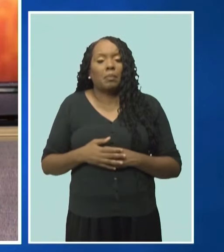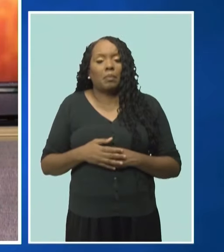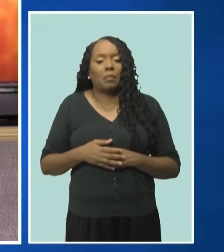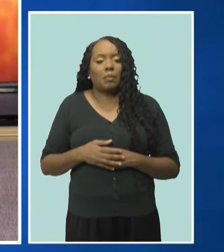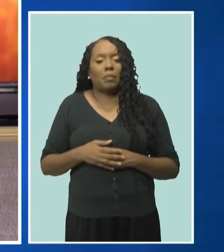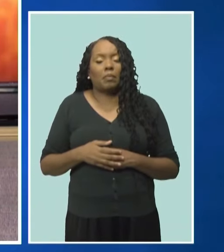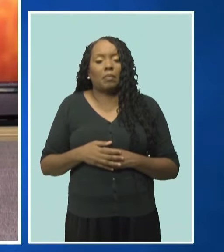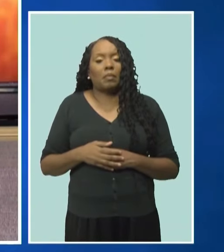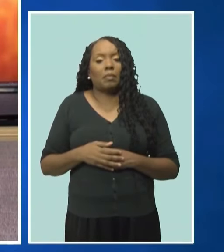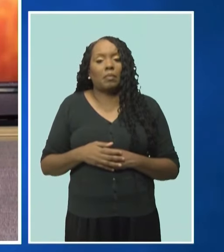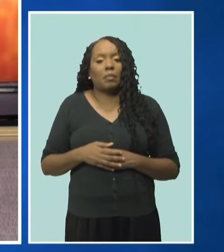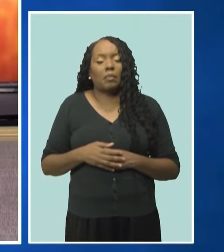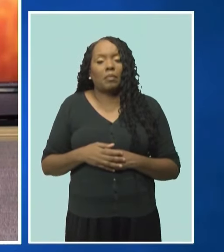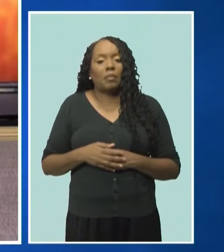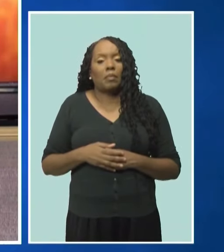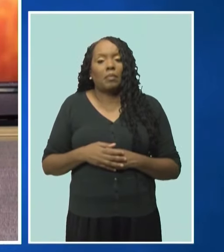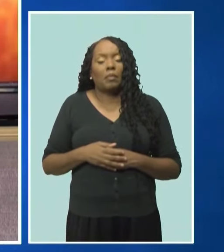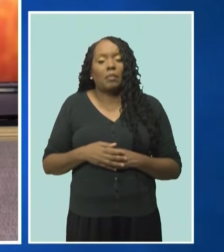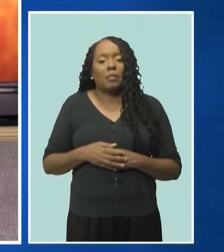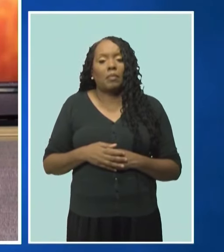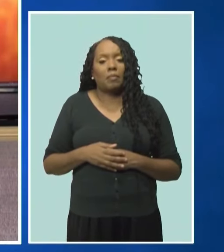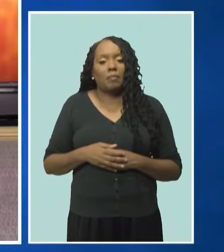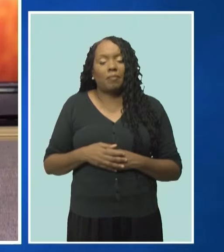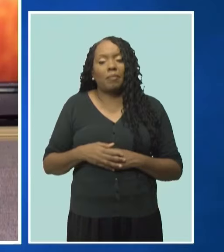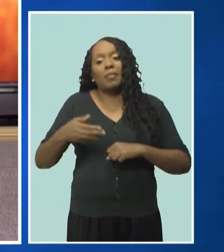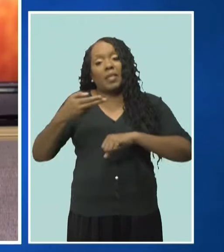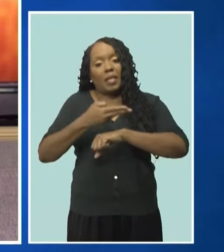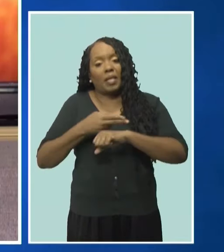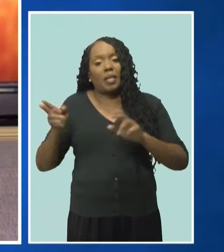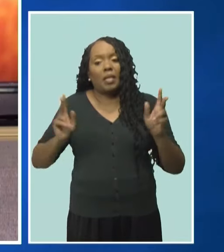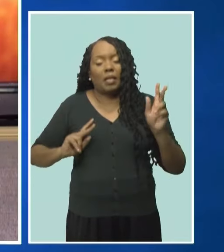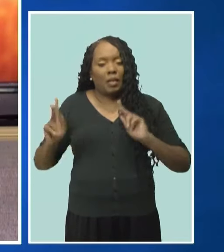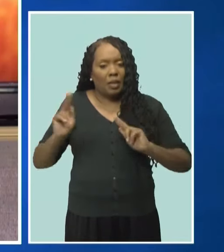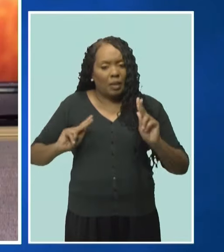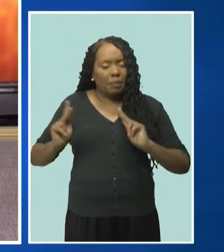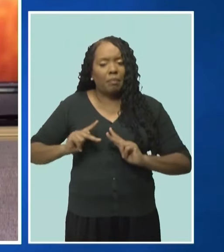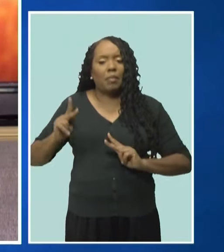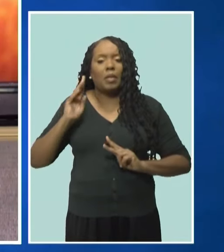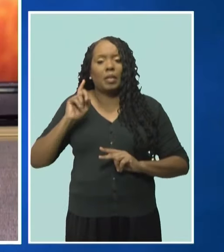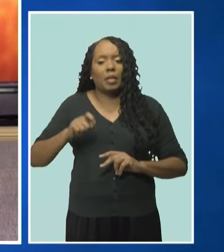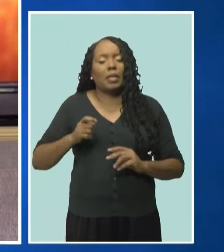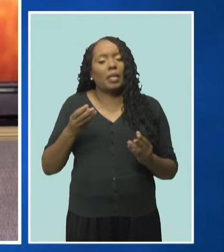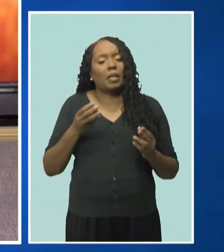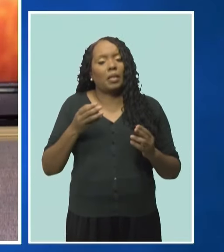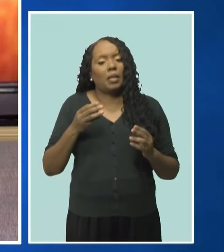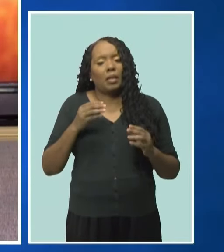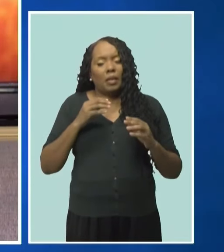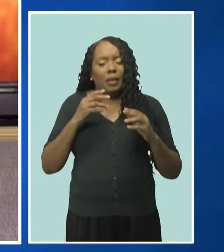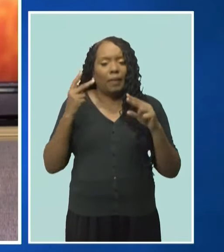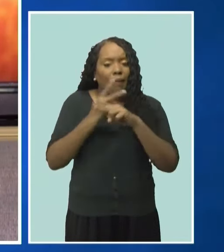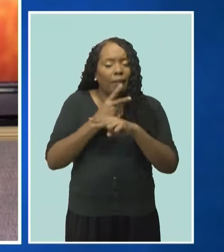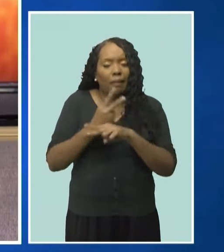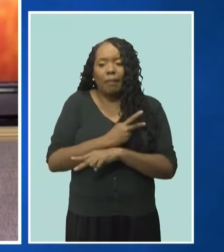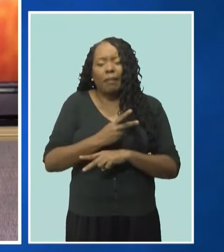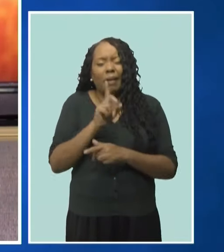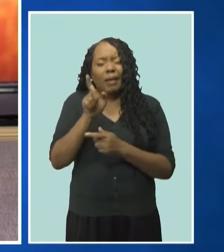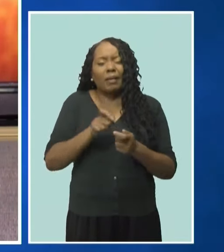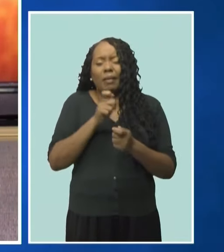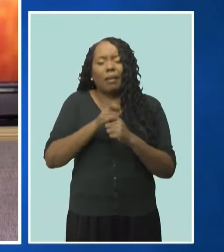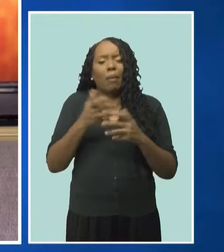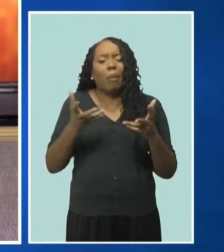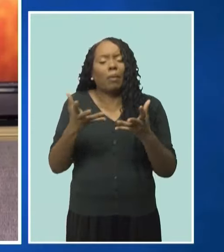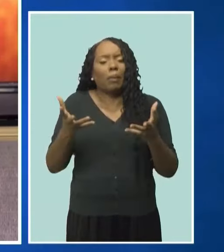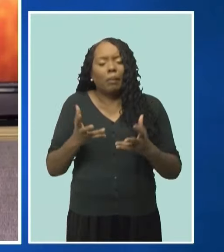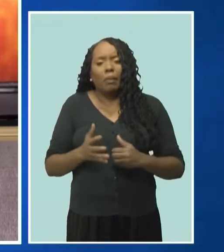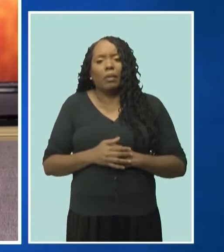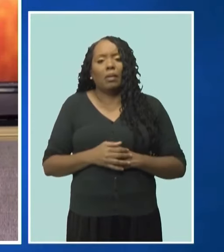I think it will be up to those leadership elements in Haiti to work out exactly what they want. And I think